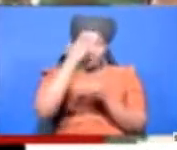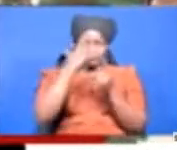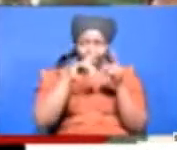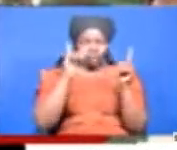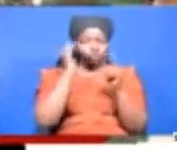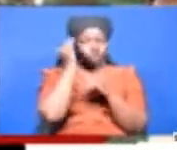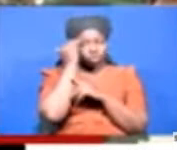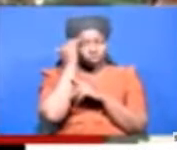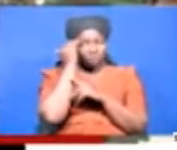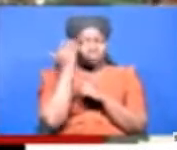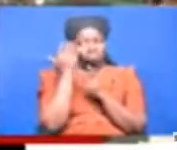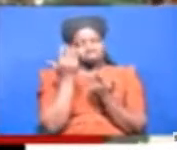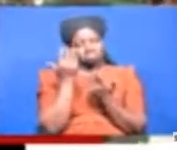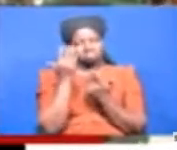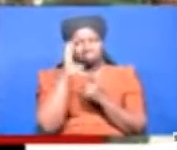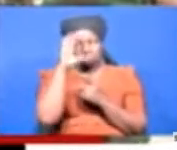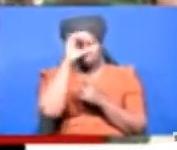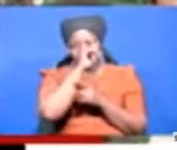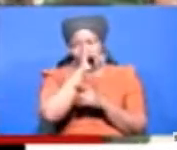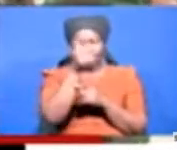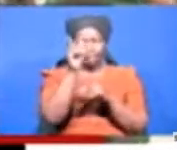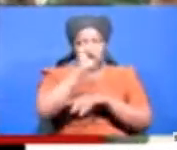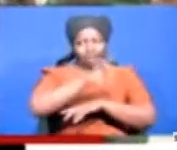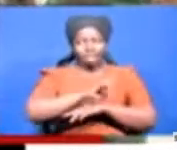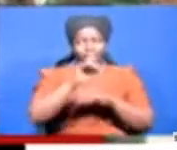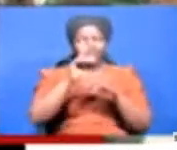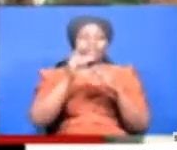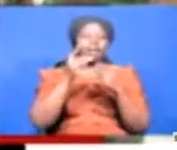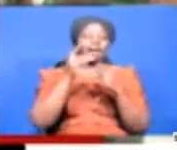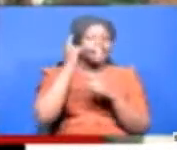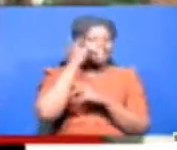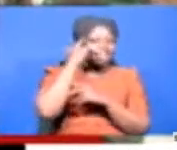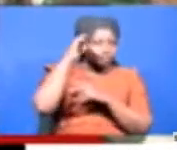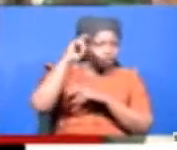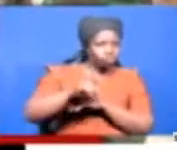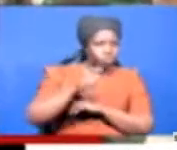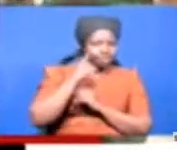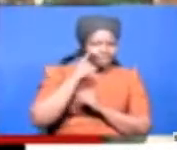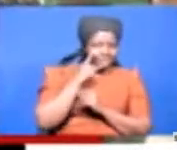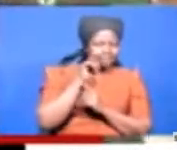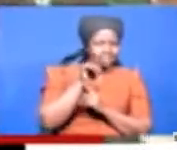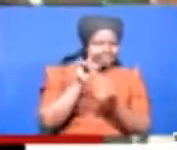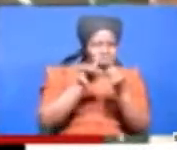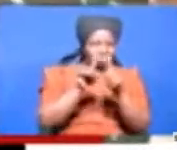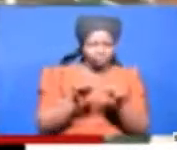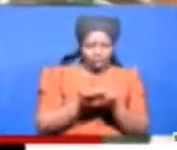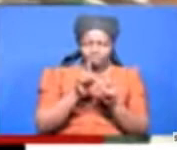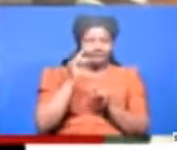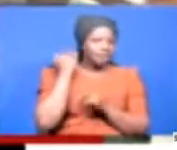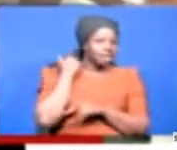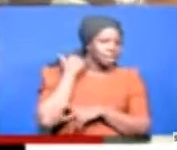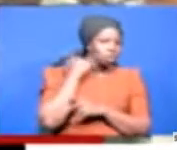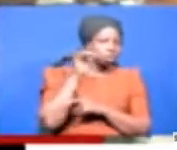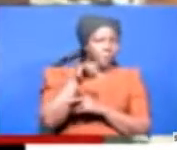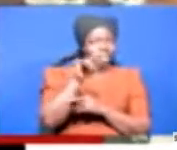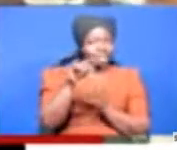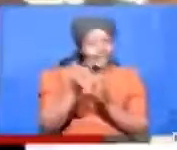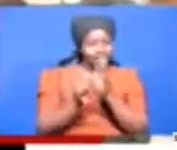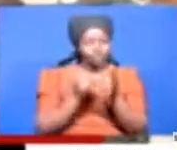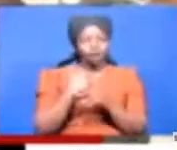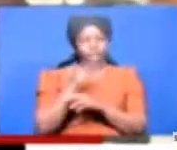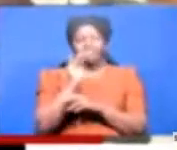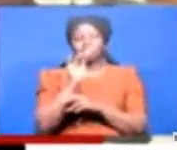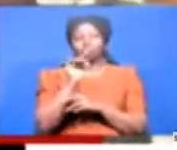days. I think we shall take it very seriously as a criminal offence. If, as we have directed you to look for the